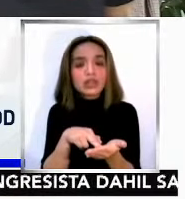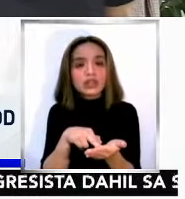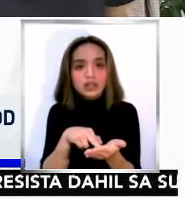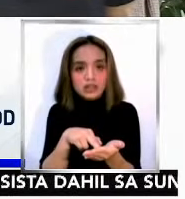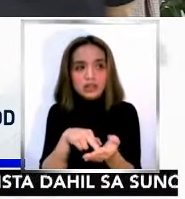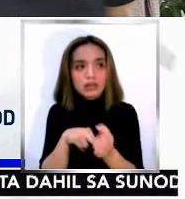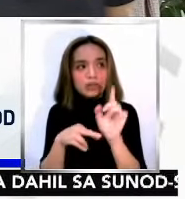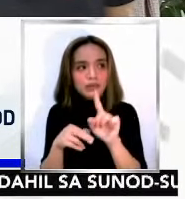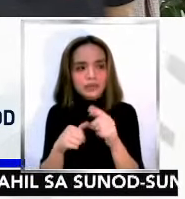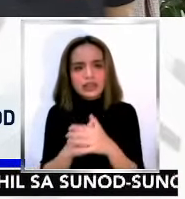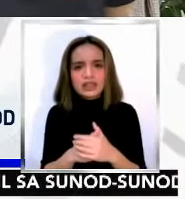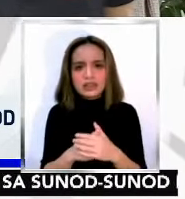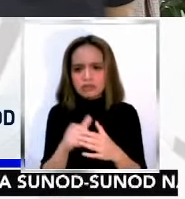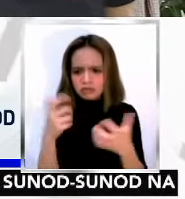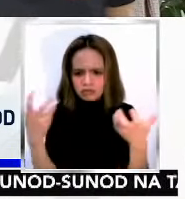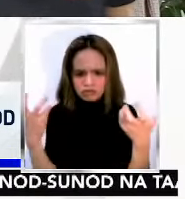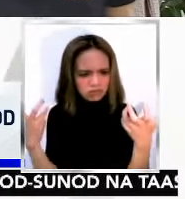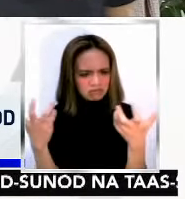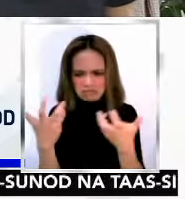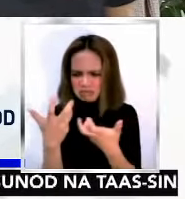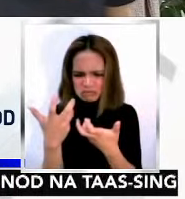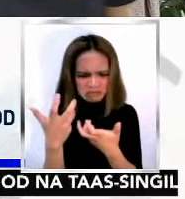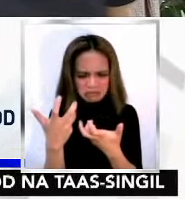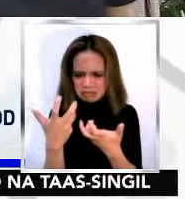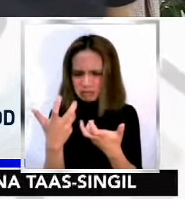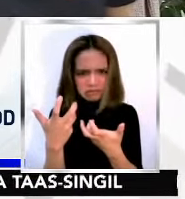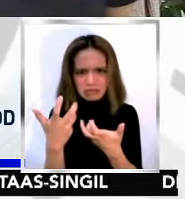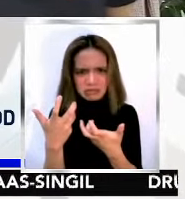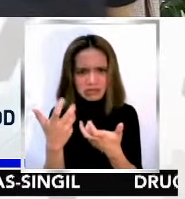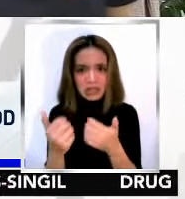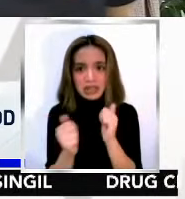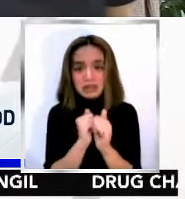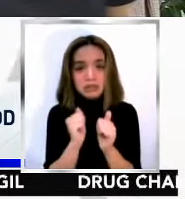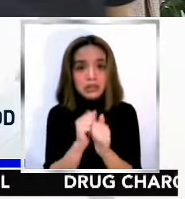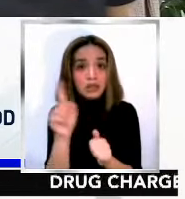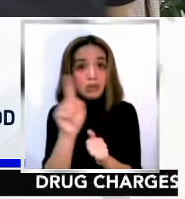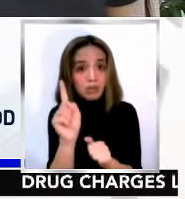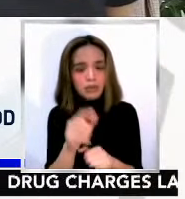hindi nagtutugma yung dalawa. It only leads to conclusion na